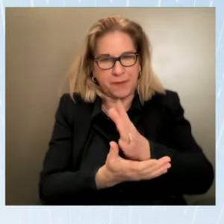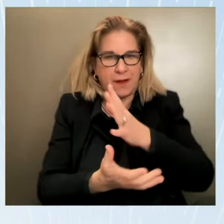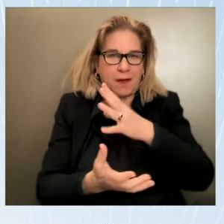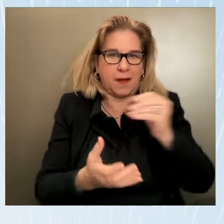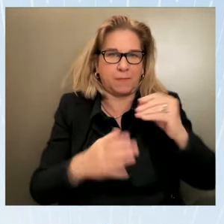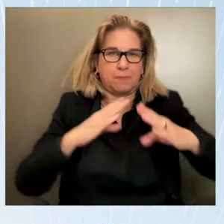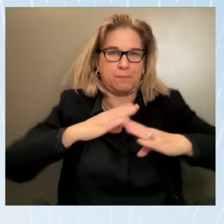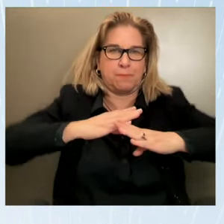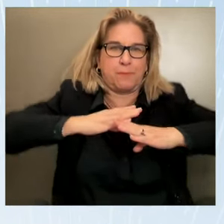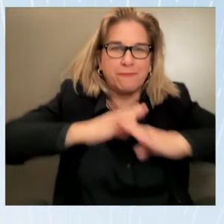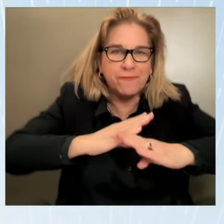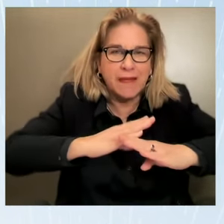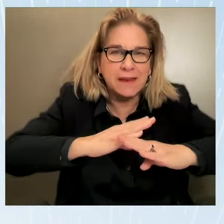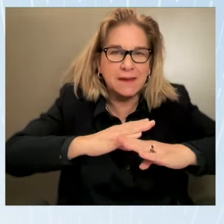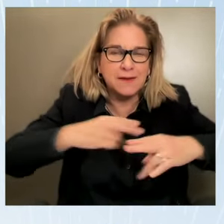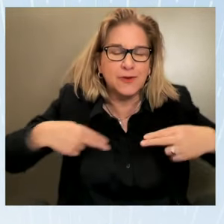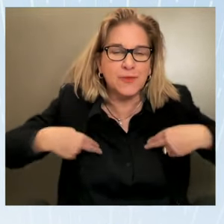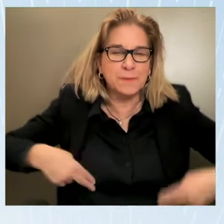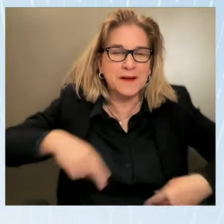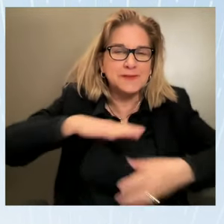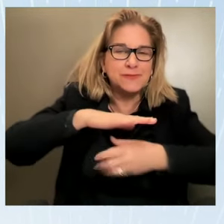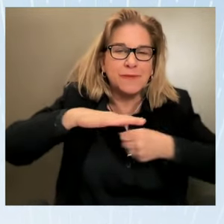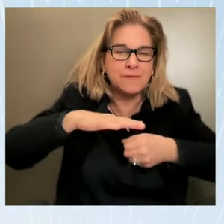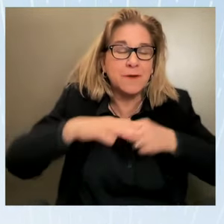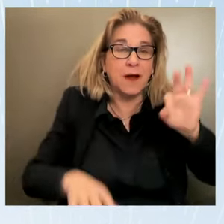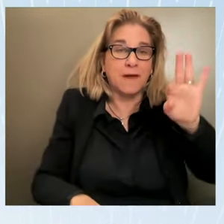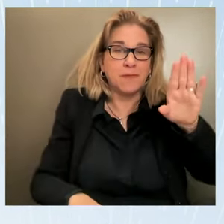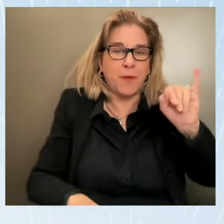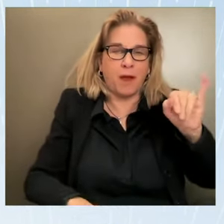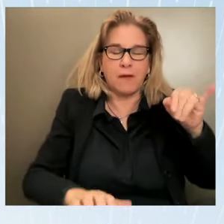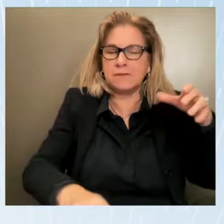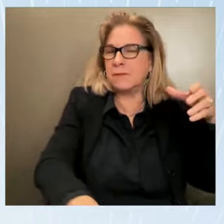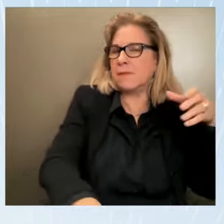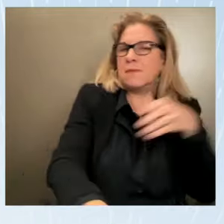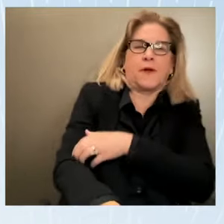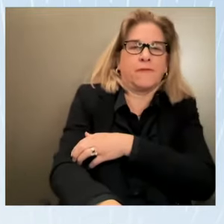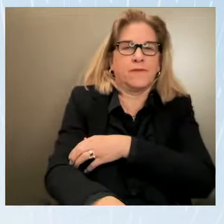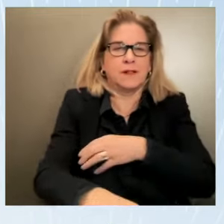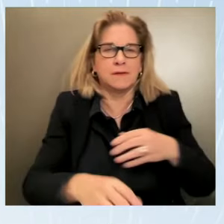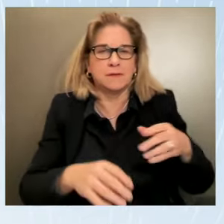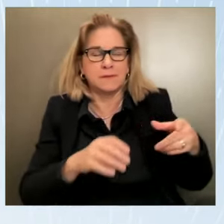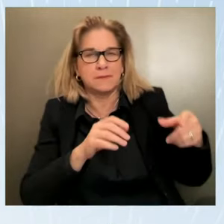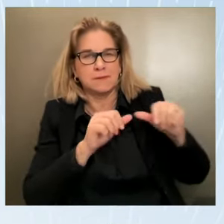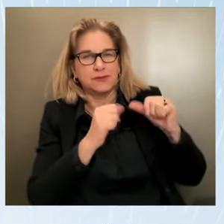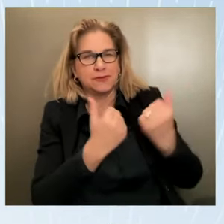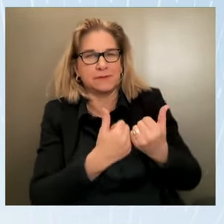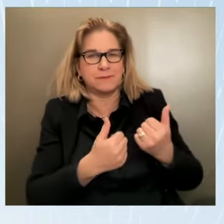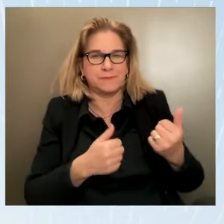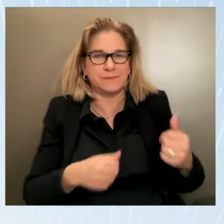Thank you. I'd like to go now to the Equal Employment Opportunity Commission and Charlotte Burroughs.